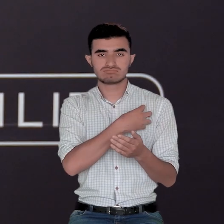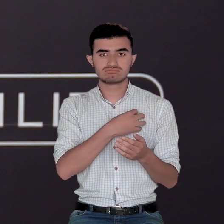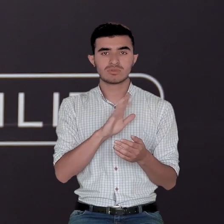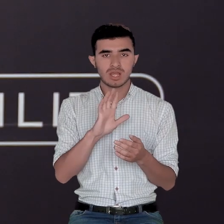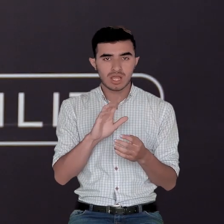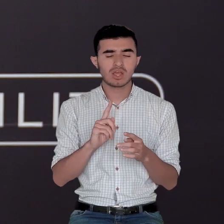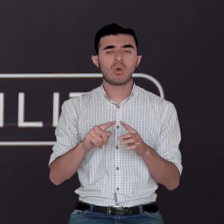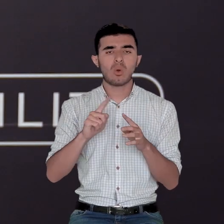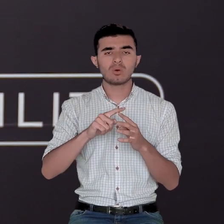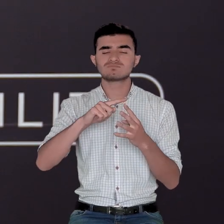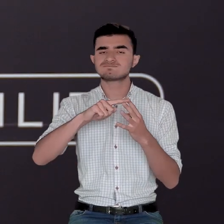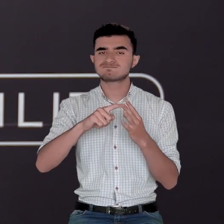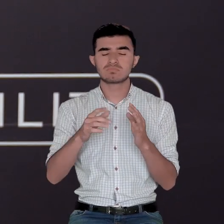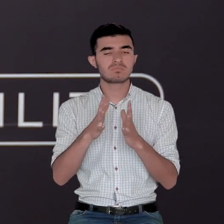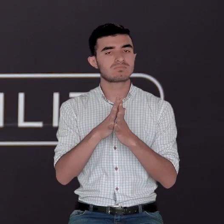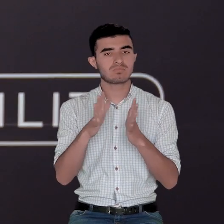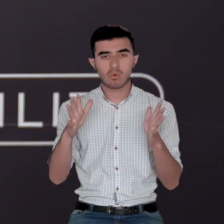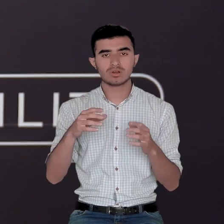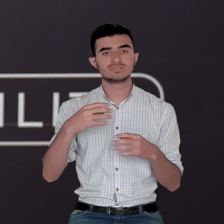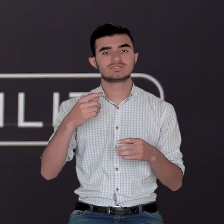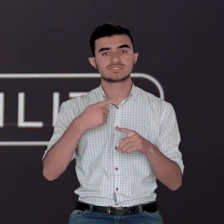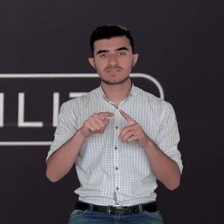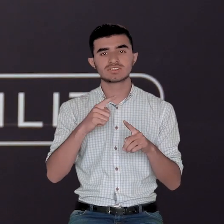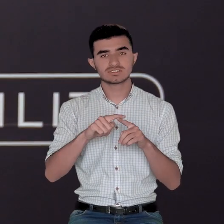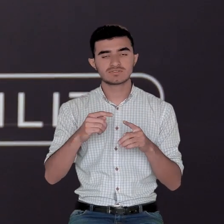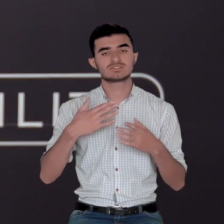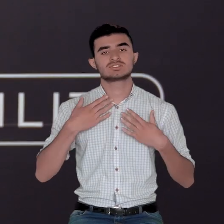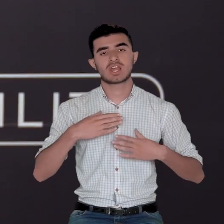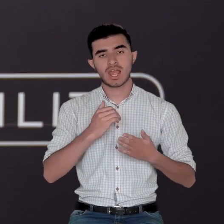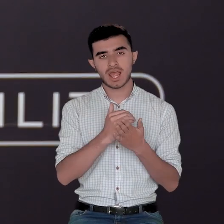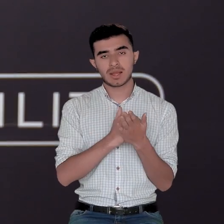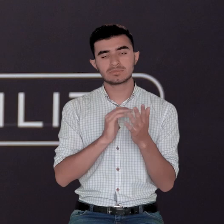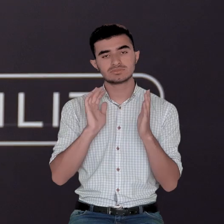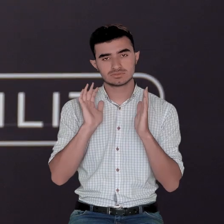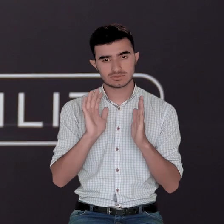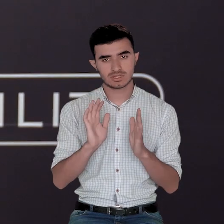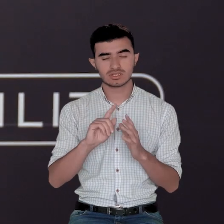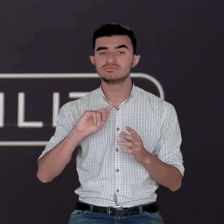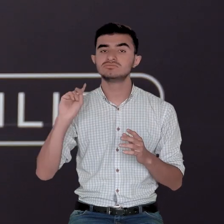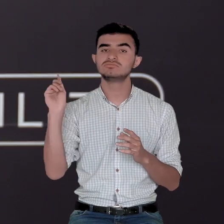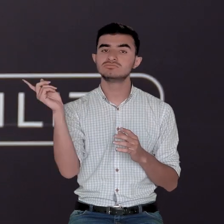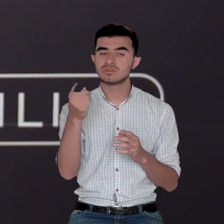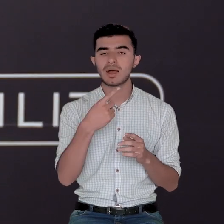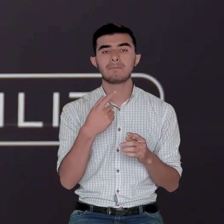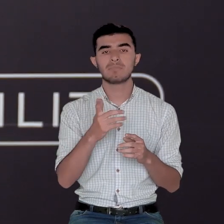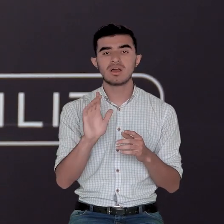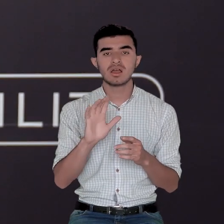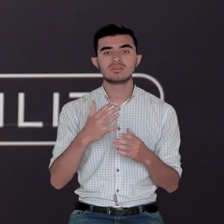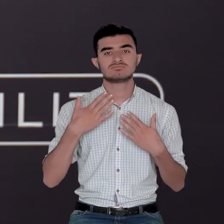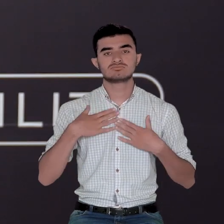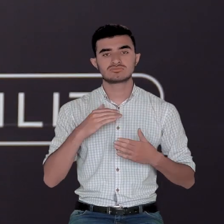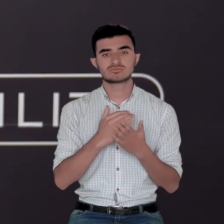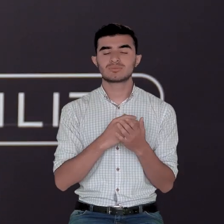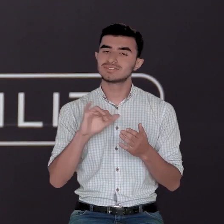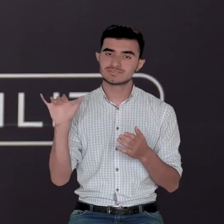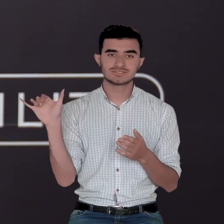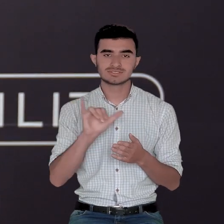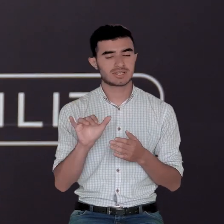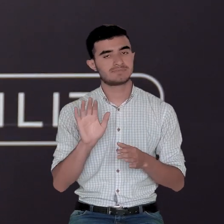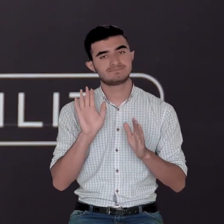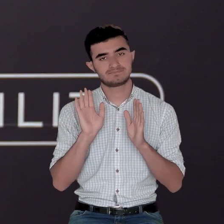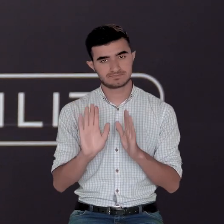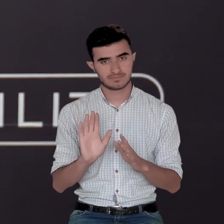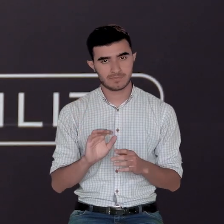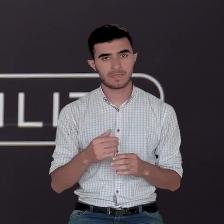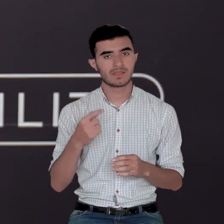is Reiki, there are other therapies similarly that fix these issues. All therapies work